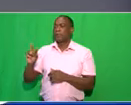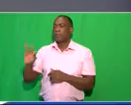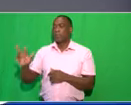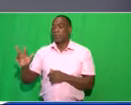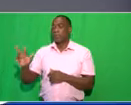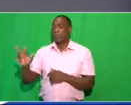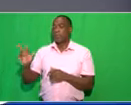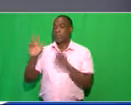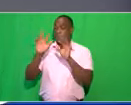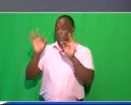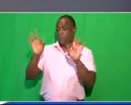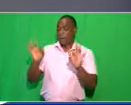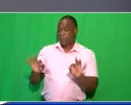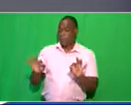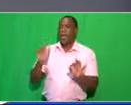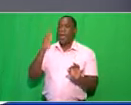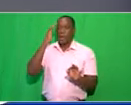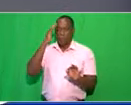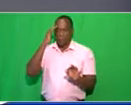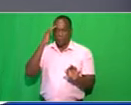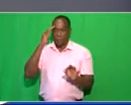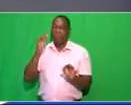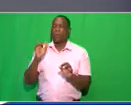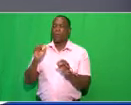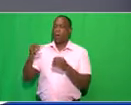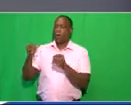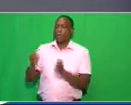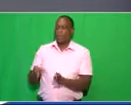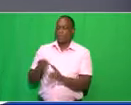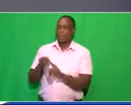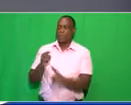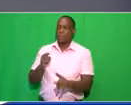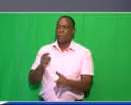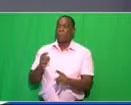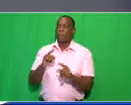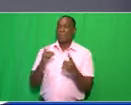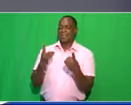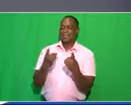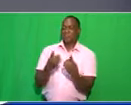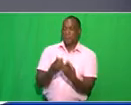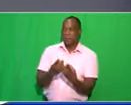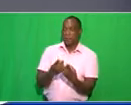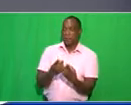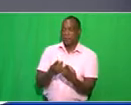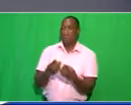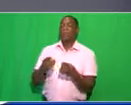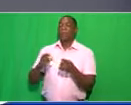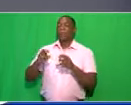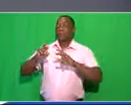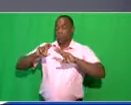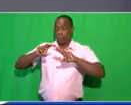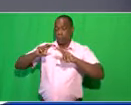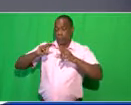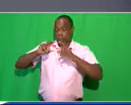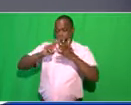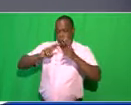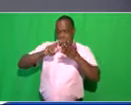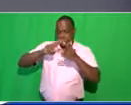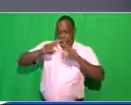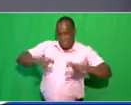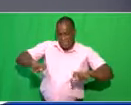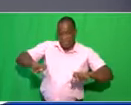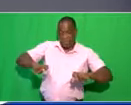Educational Research and Evaluation, as well as the Curriculum Planning and Development Division, did extensive workshops